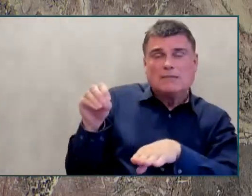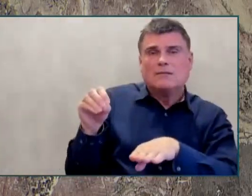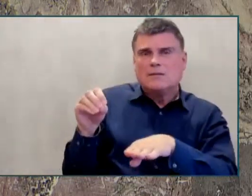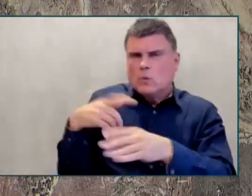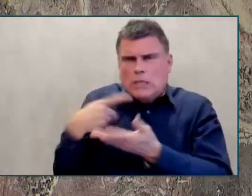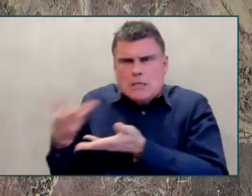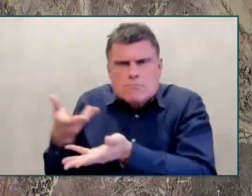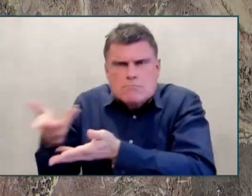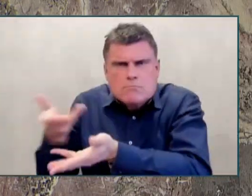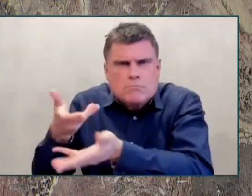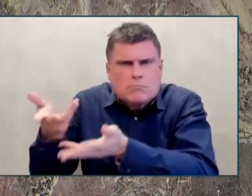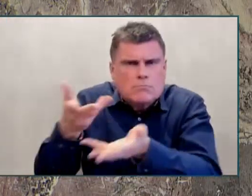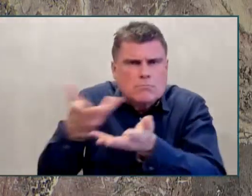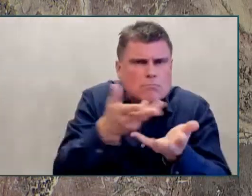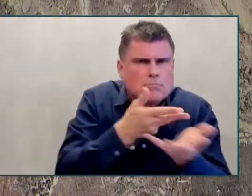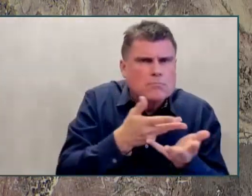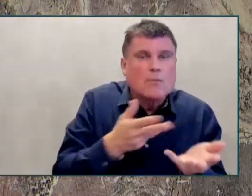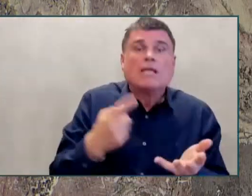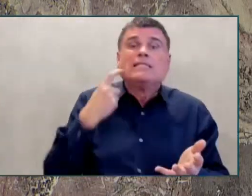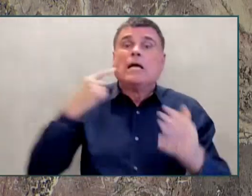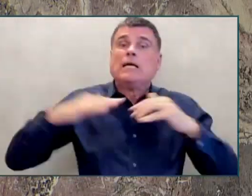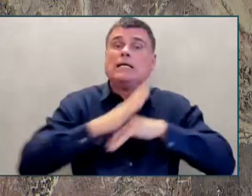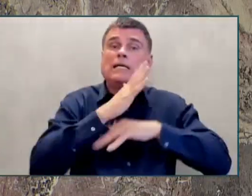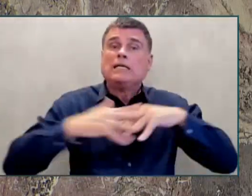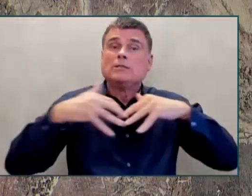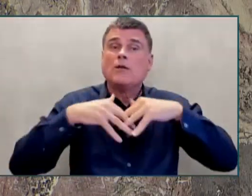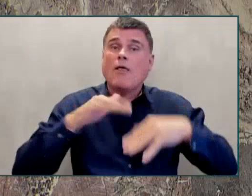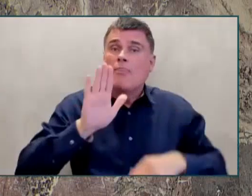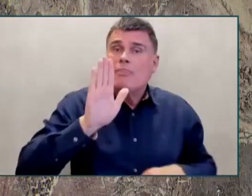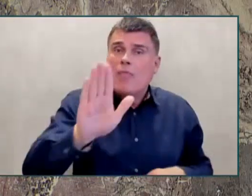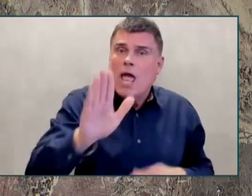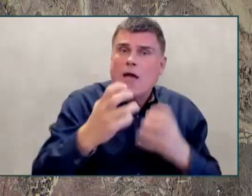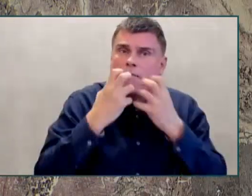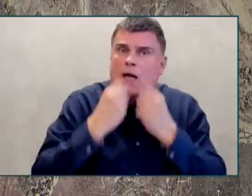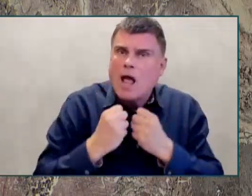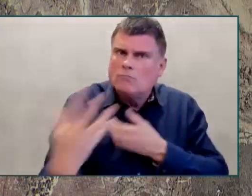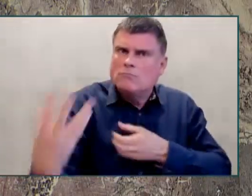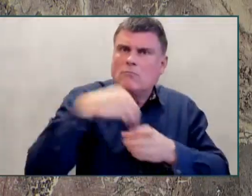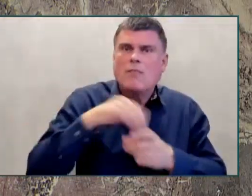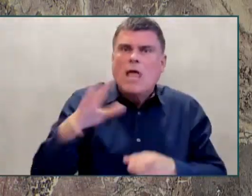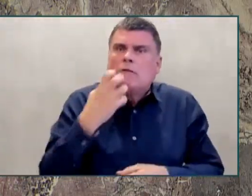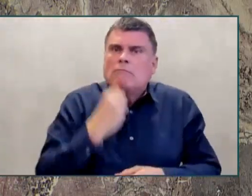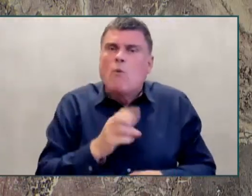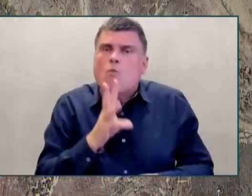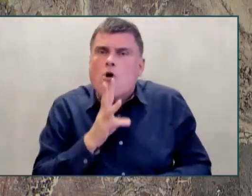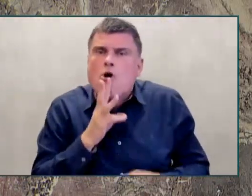and the water quality in the area comes up to a standard that everybody expects.